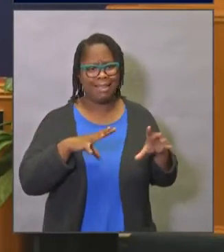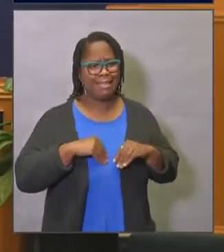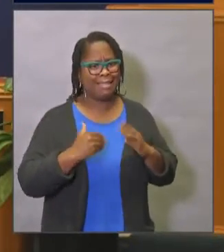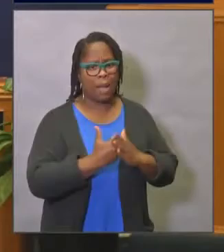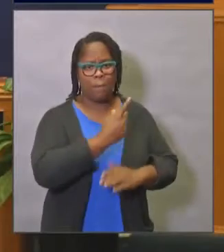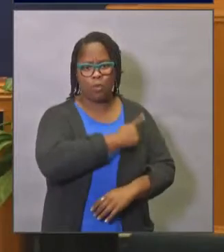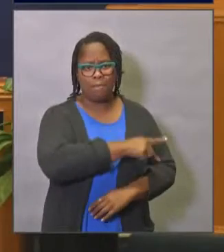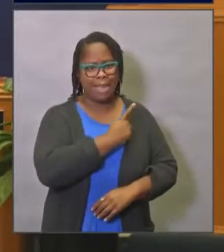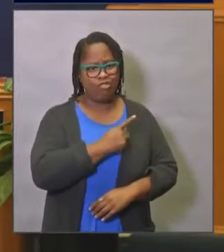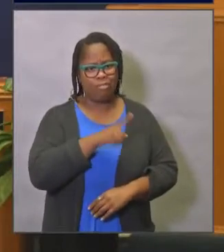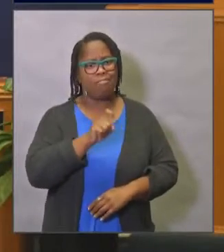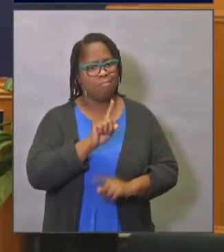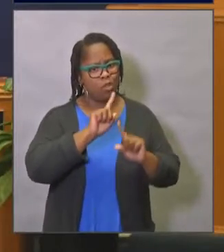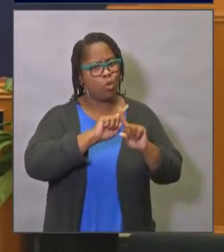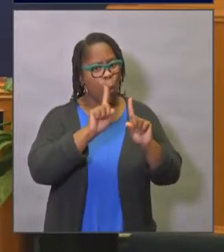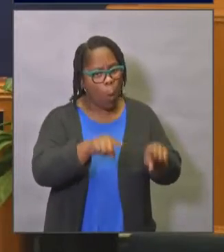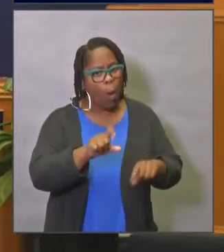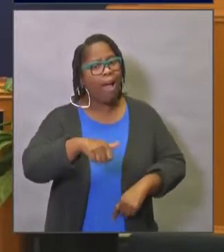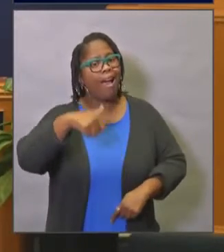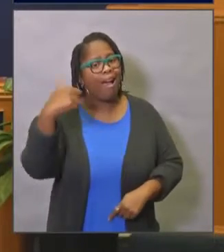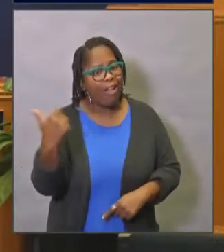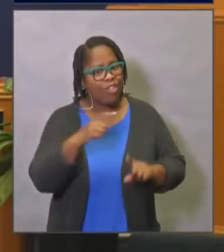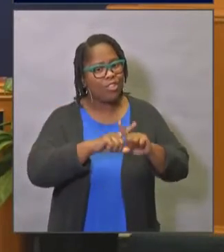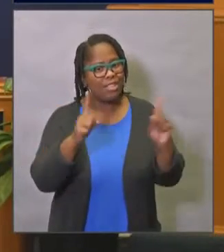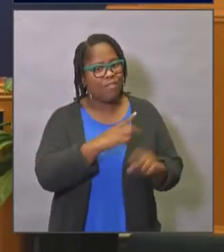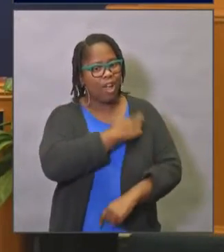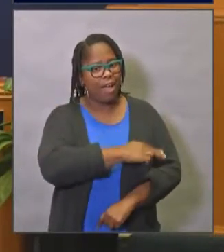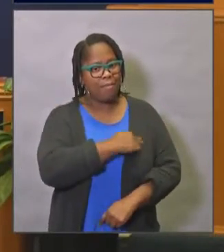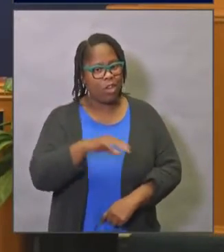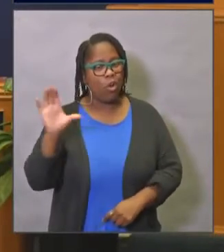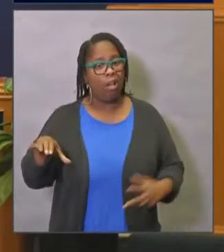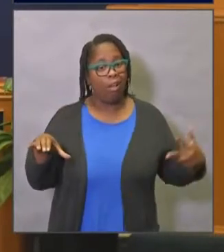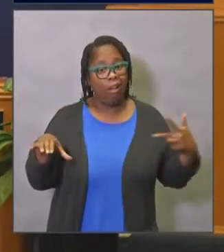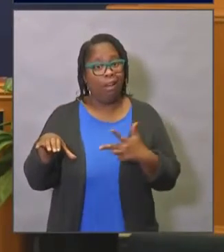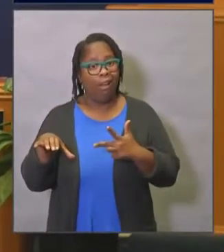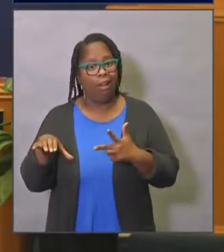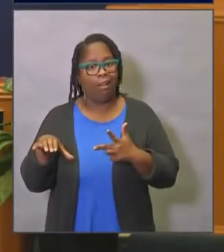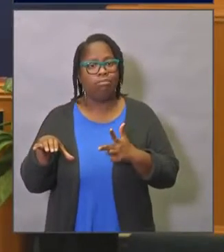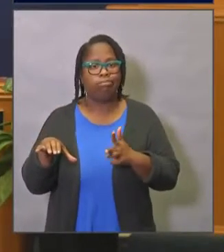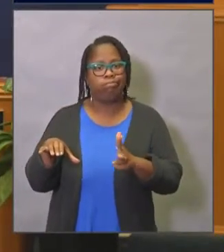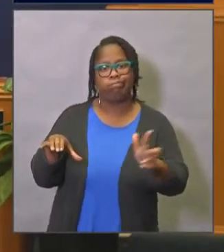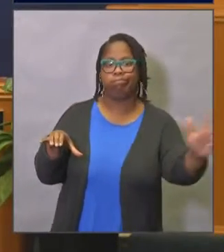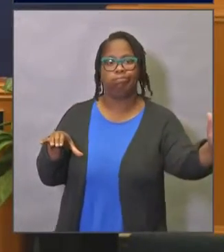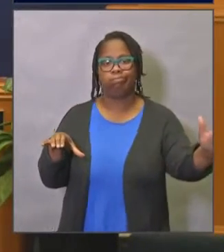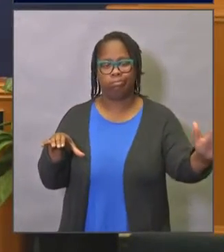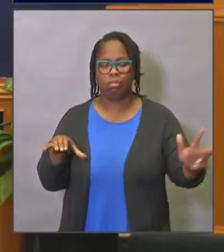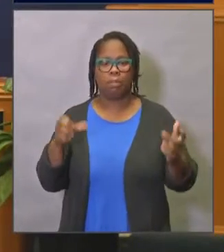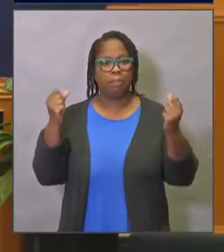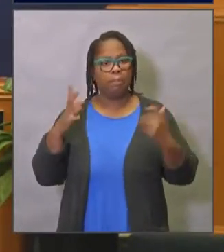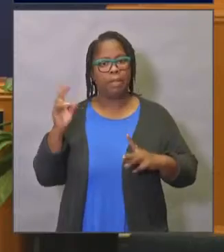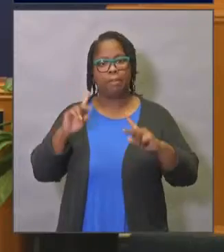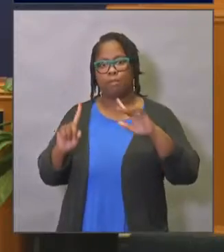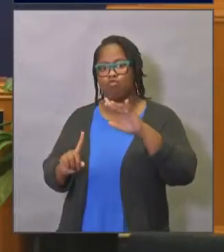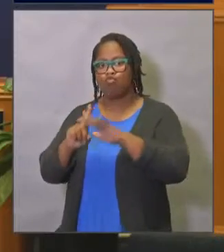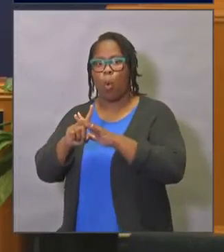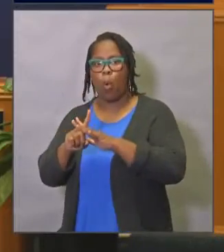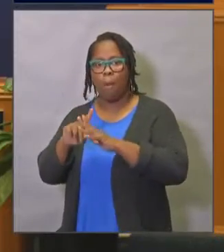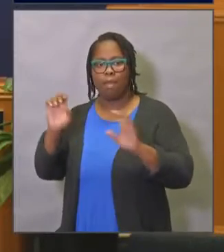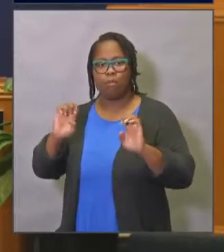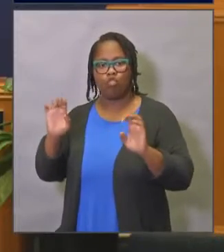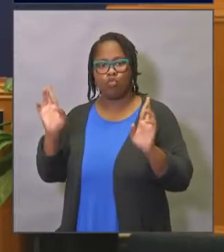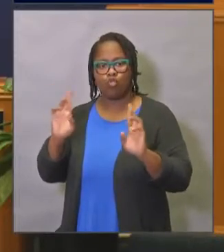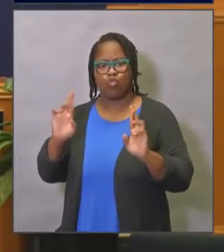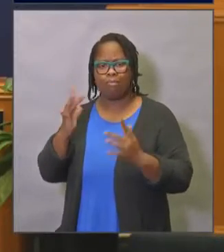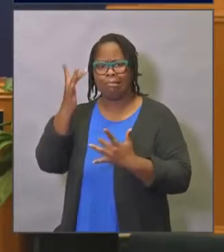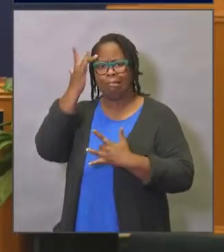many private hospitals are experiencing high volumes as well. A lot of patients are coming in with COVID symptoms, and a lot of